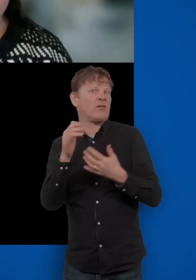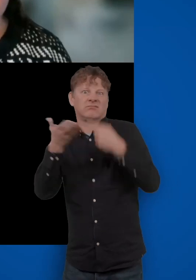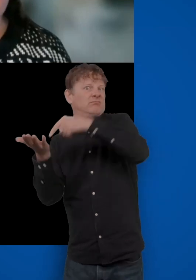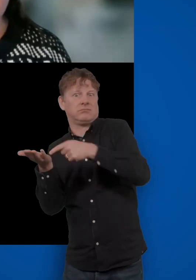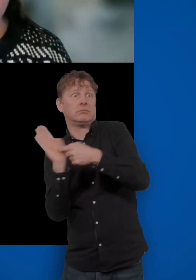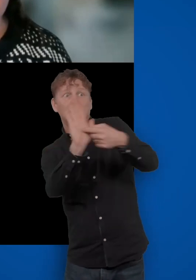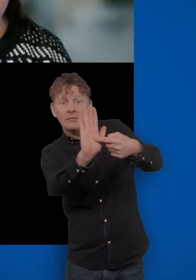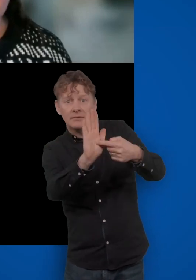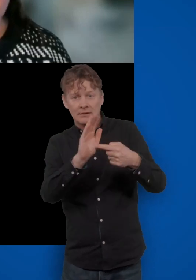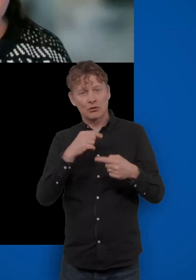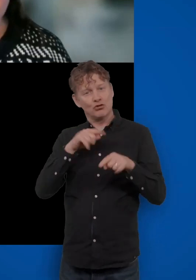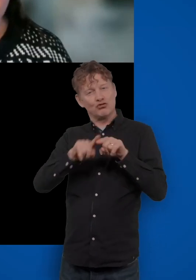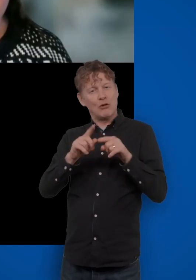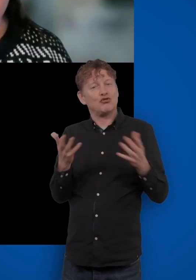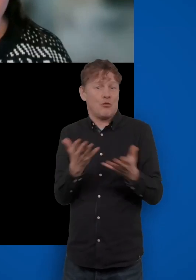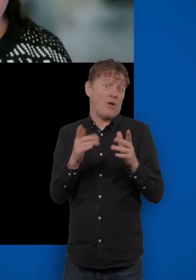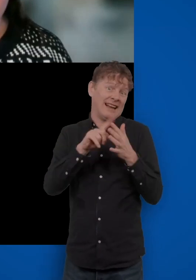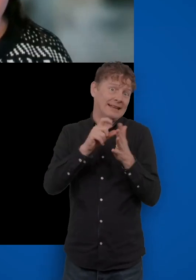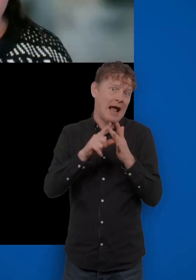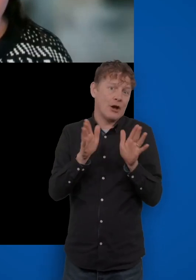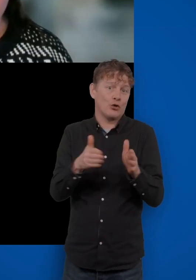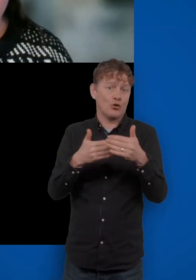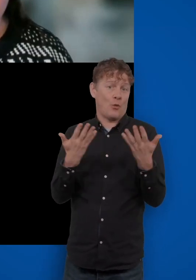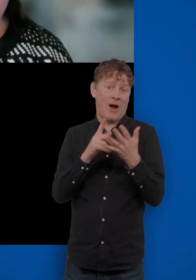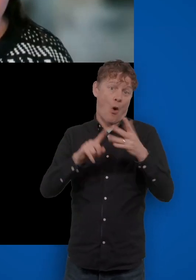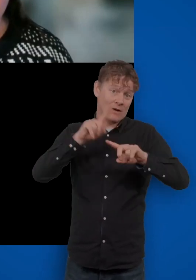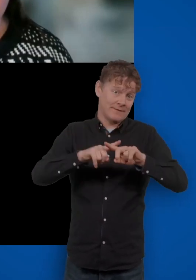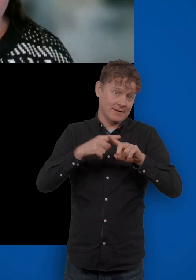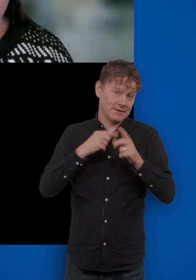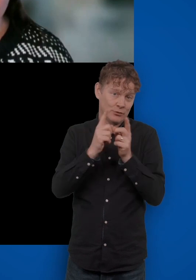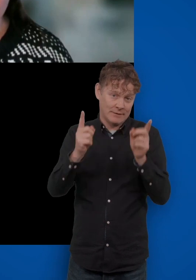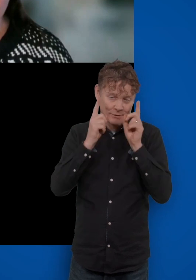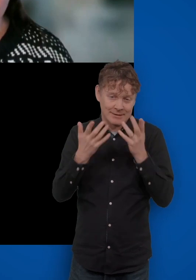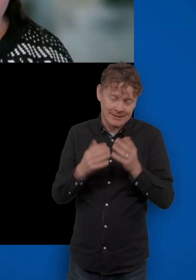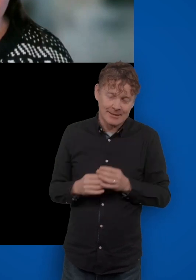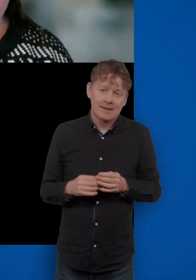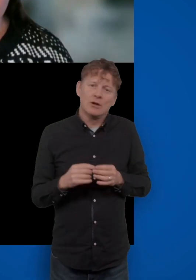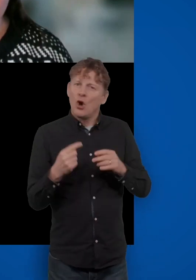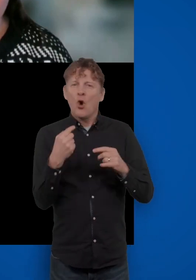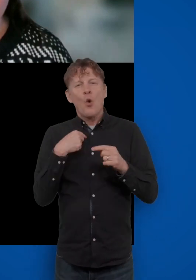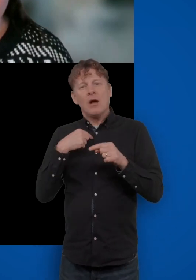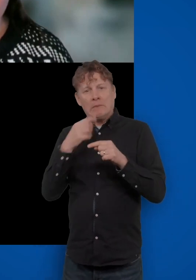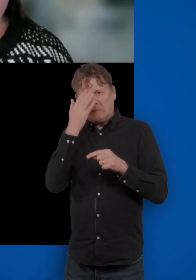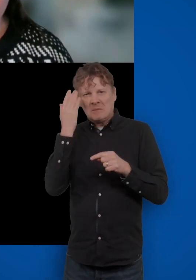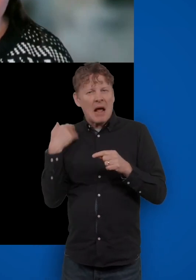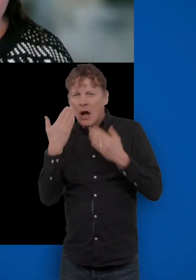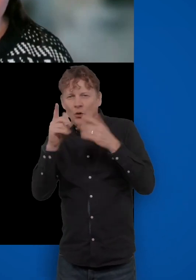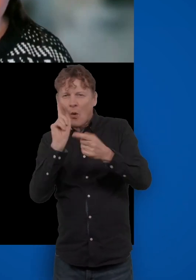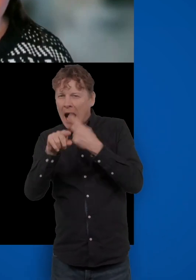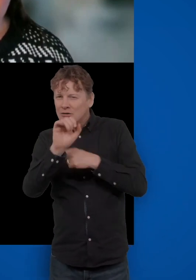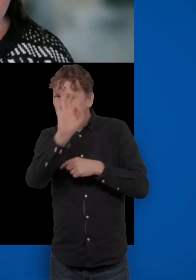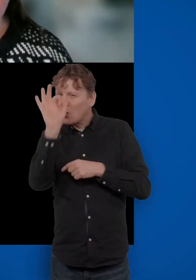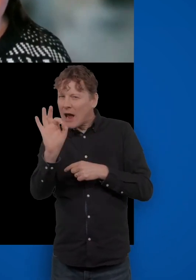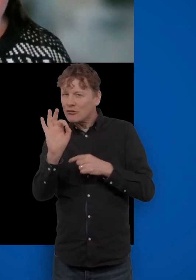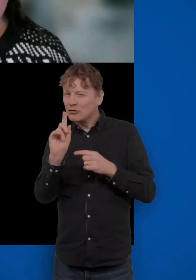whatever the thing is? I've been trying to promote the EDI Cube, for example, at Oxford. So we've been trying to do that kind of thing. I don't know if that answers your question,